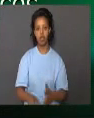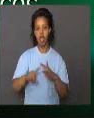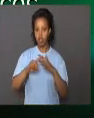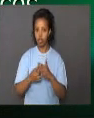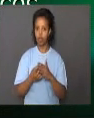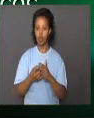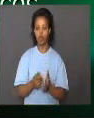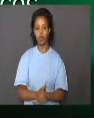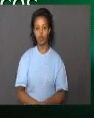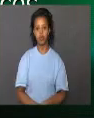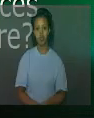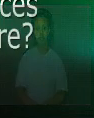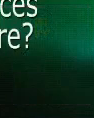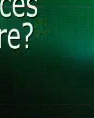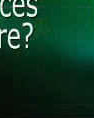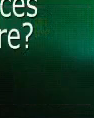Begin.